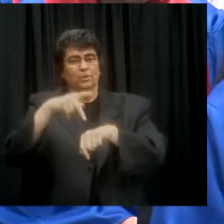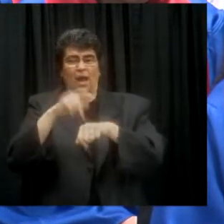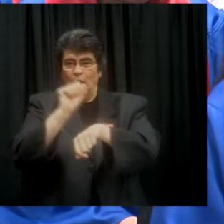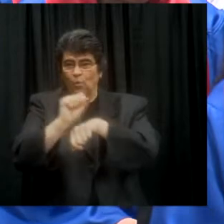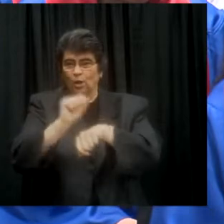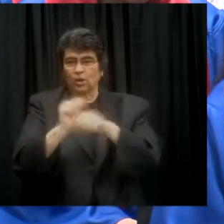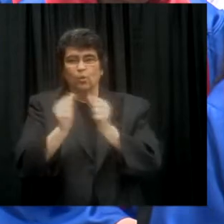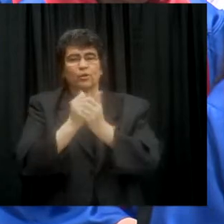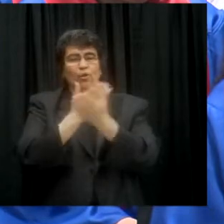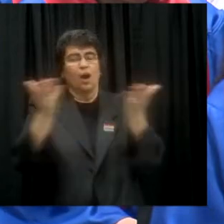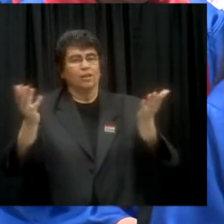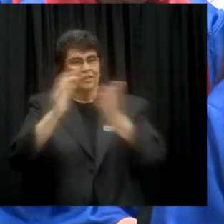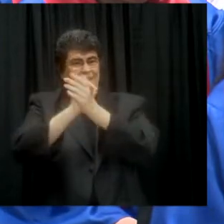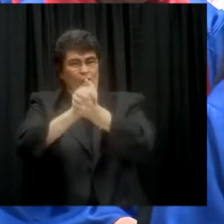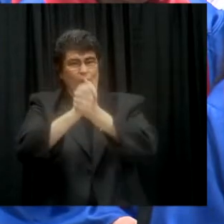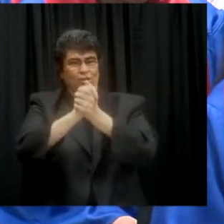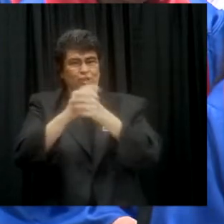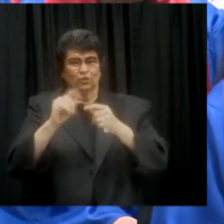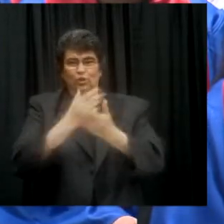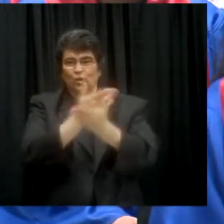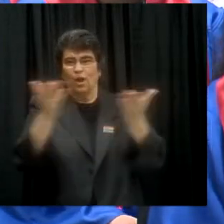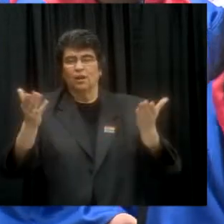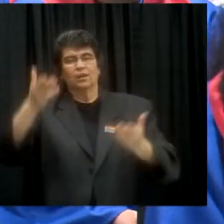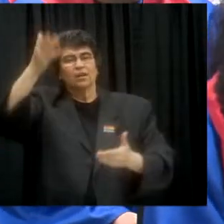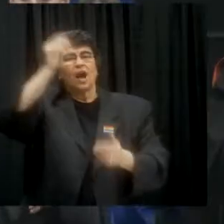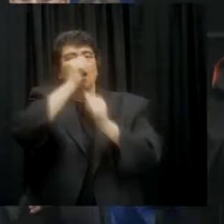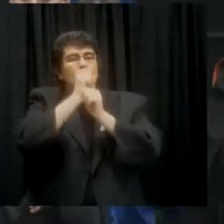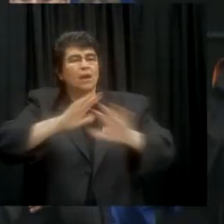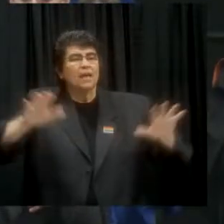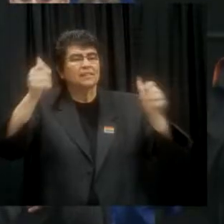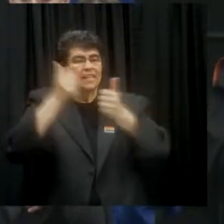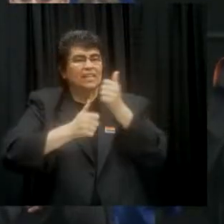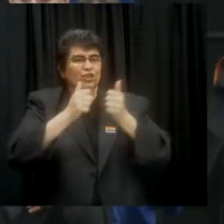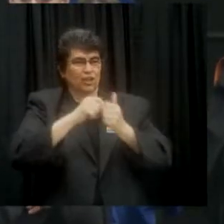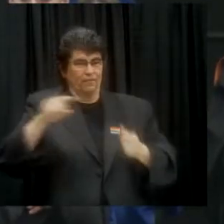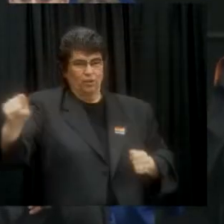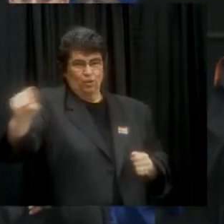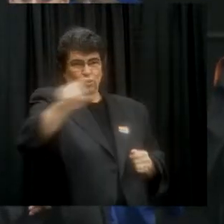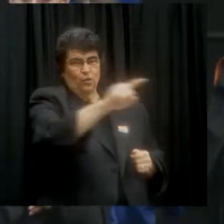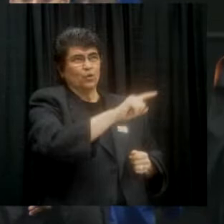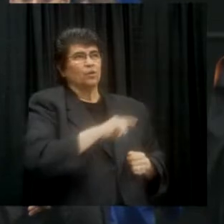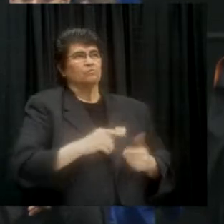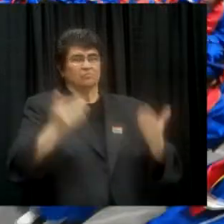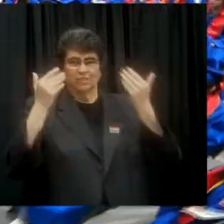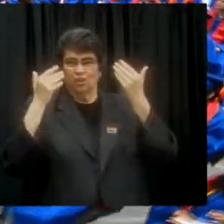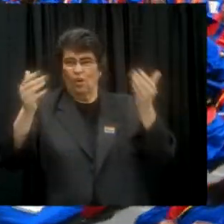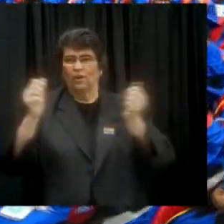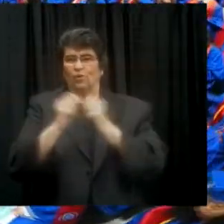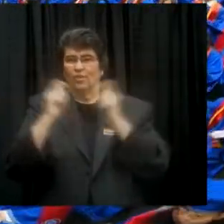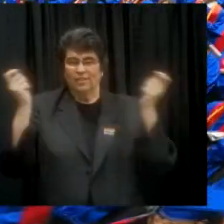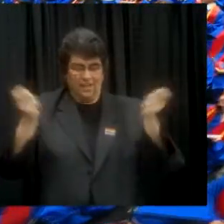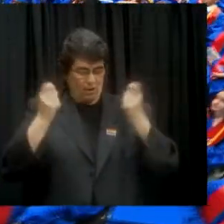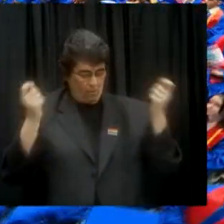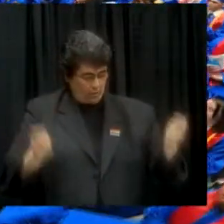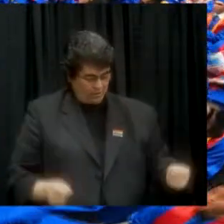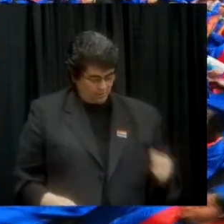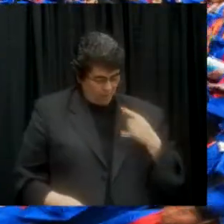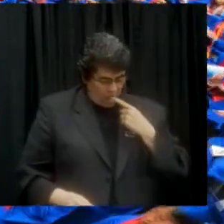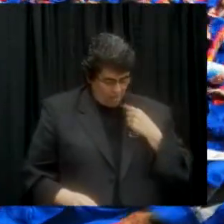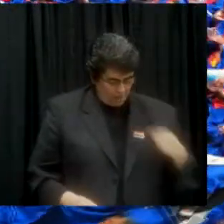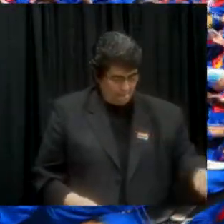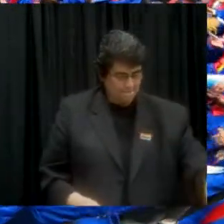all. Congratulations to you all, and may God bless each and every last one of you. Now, let's get on to the ceremonies.